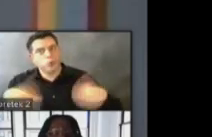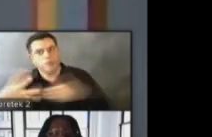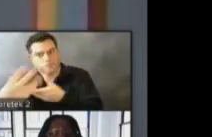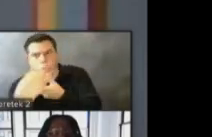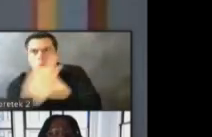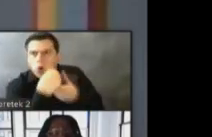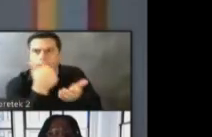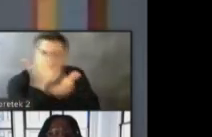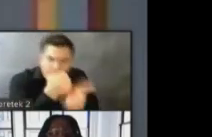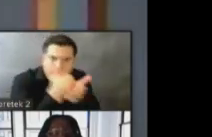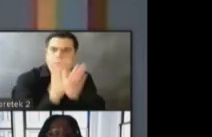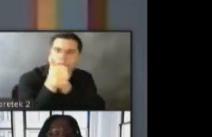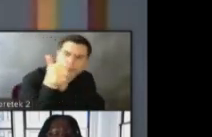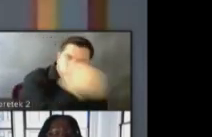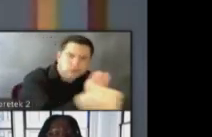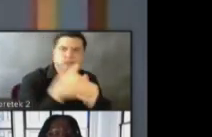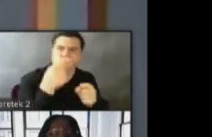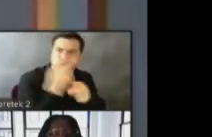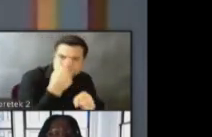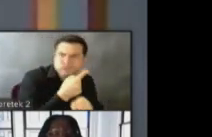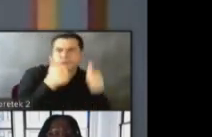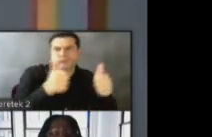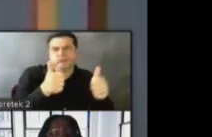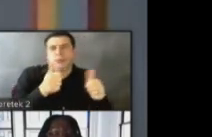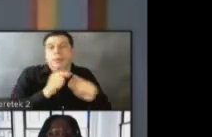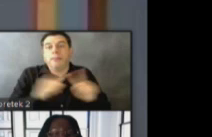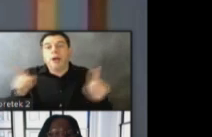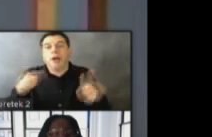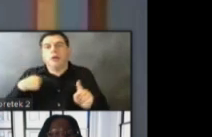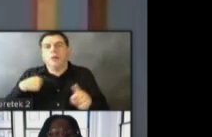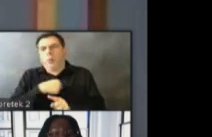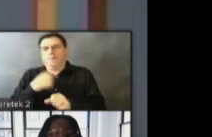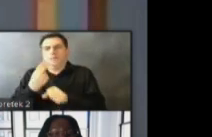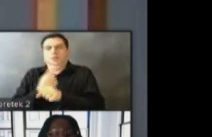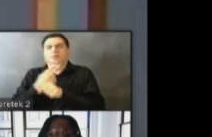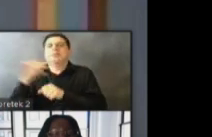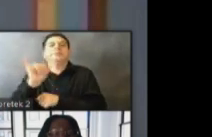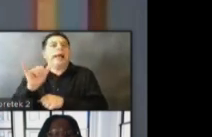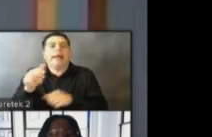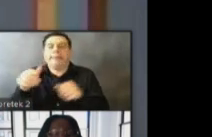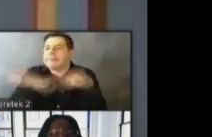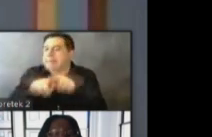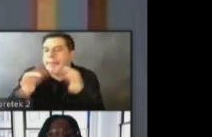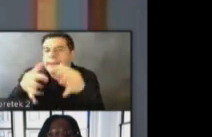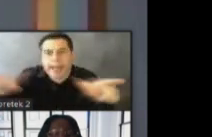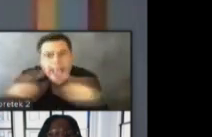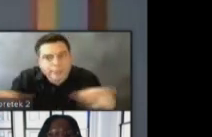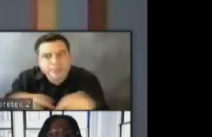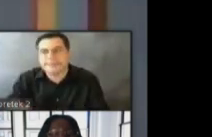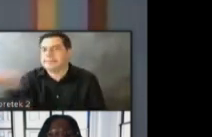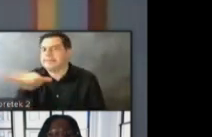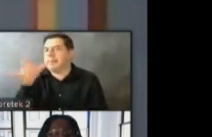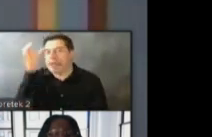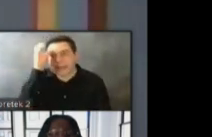used, you know, so many of these same phrases and concepts up here so often and had so